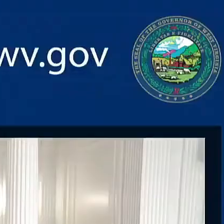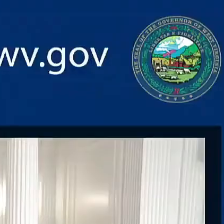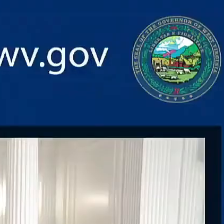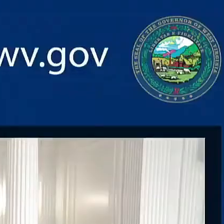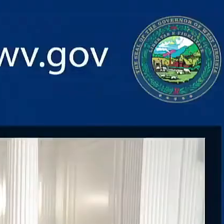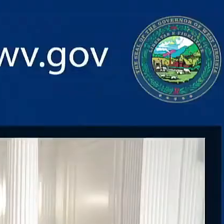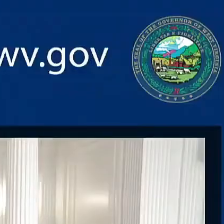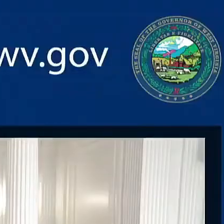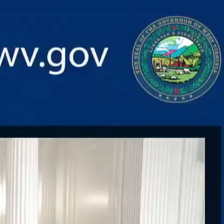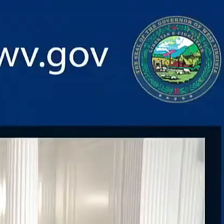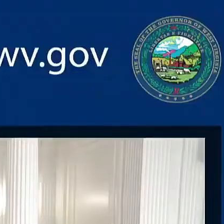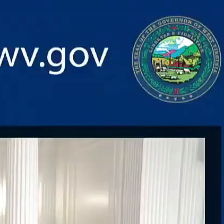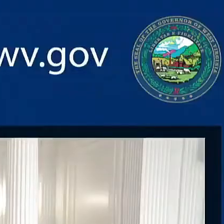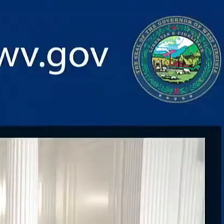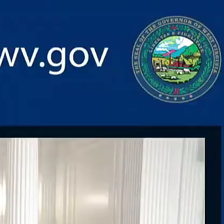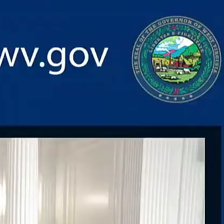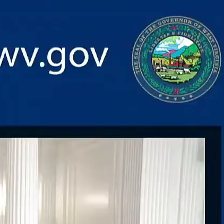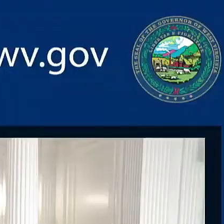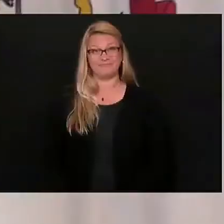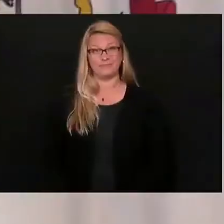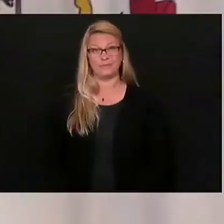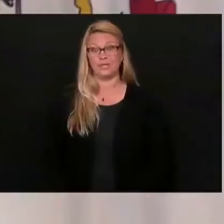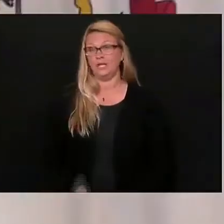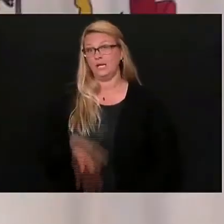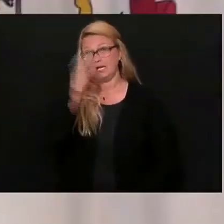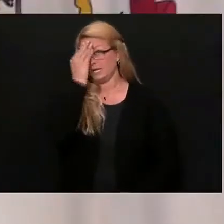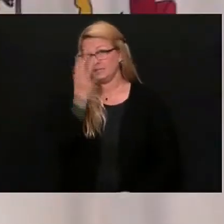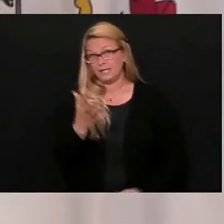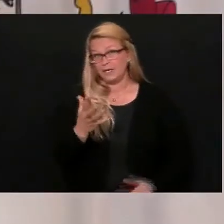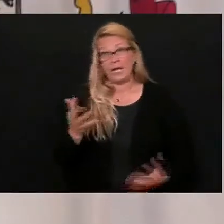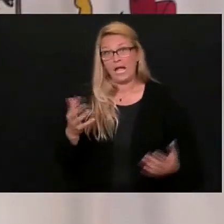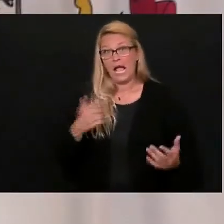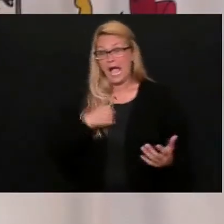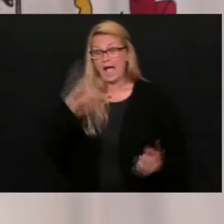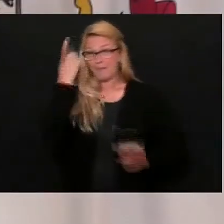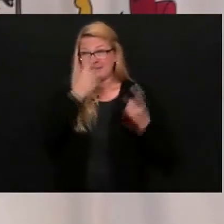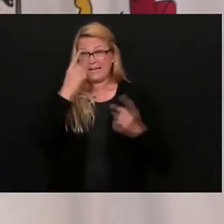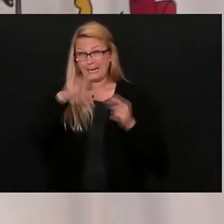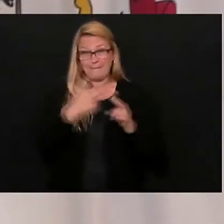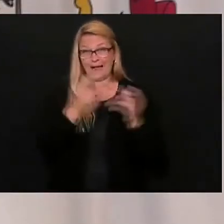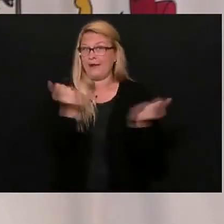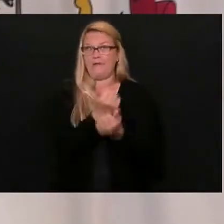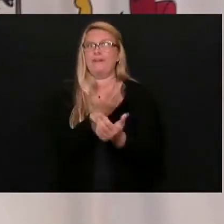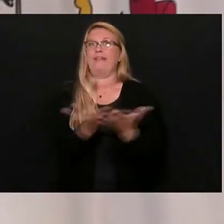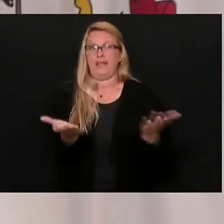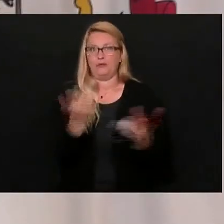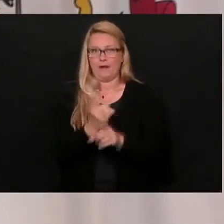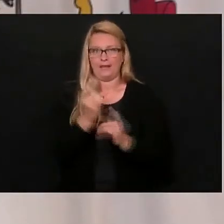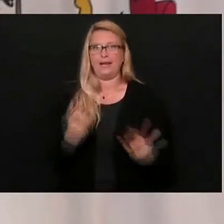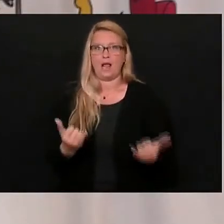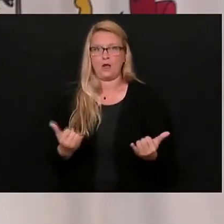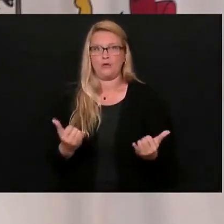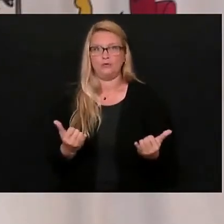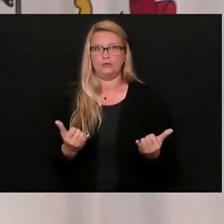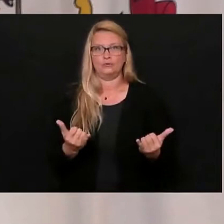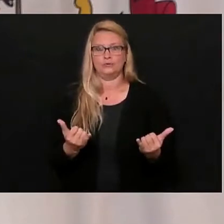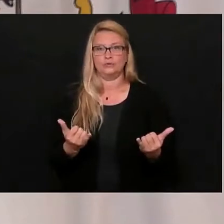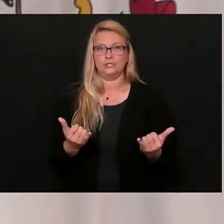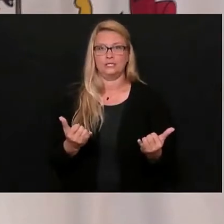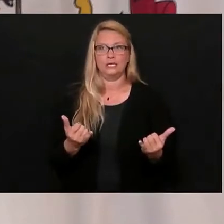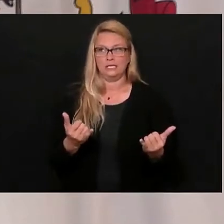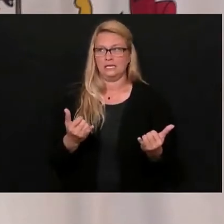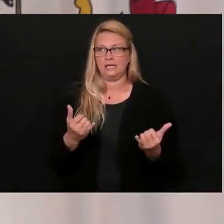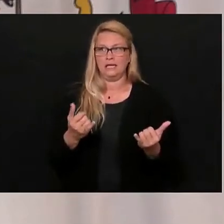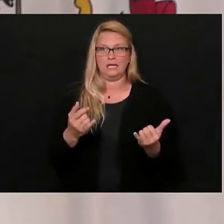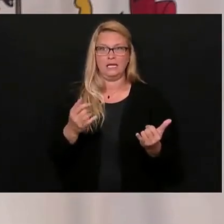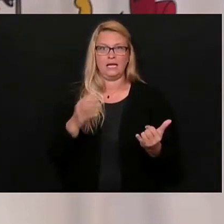Well, Mark, I'd tell you that everything's on the table. It's always everything's on the table, and I don't mean to give you the